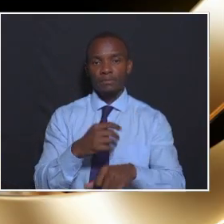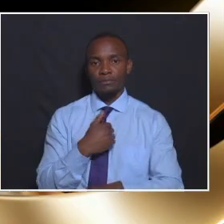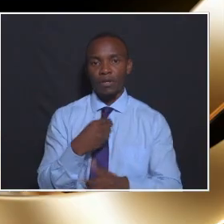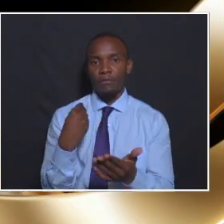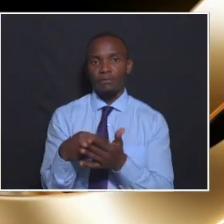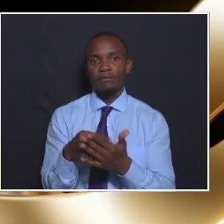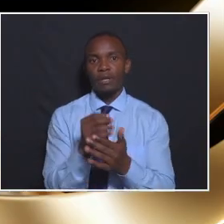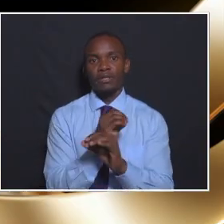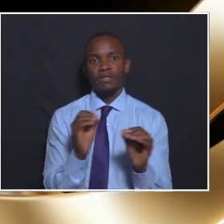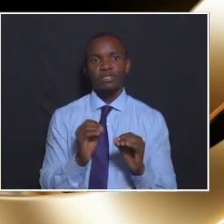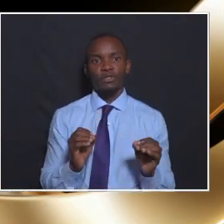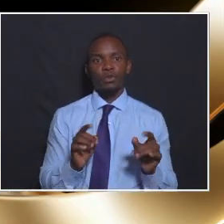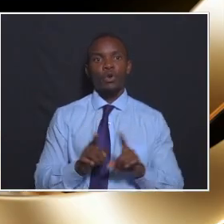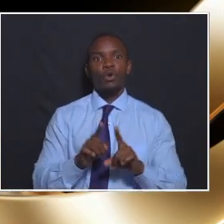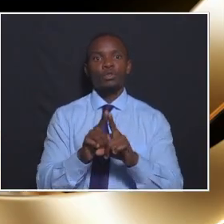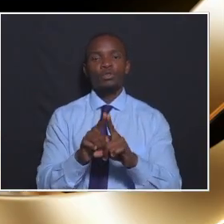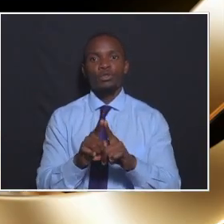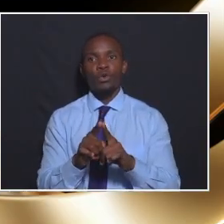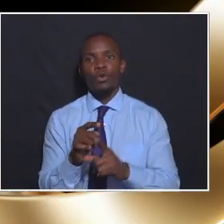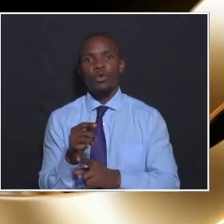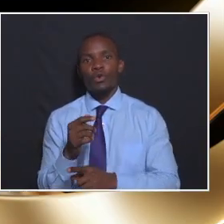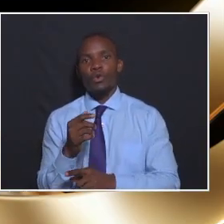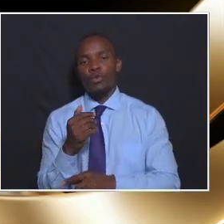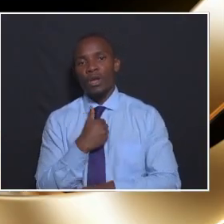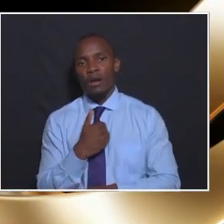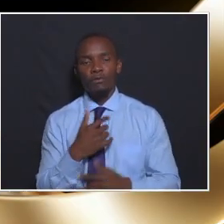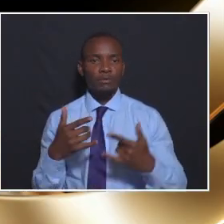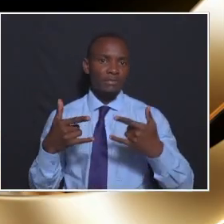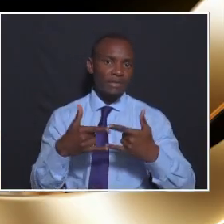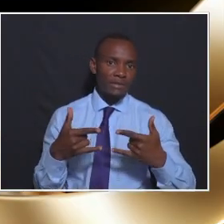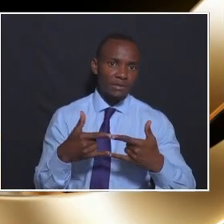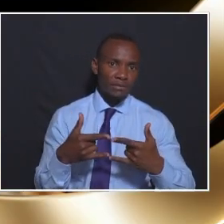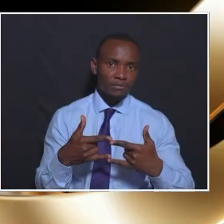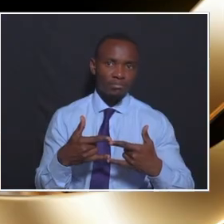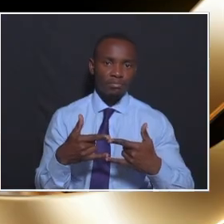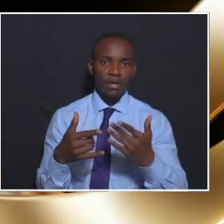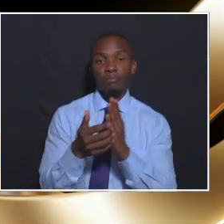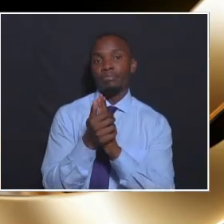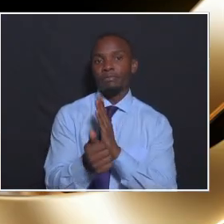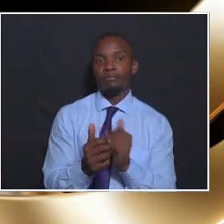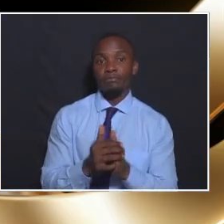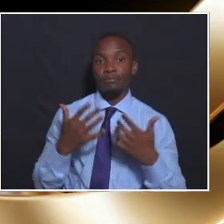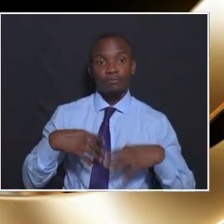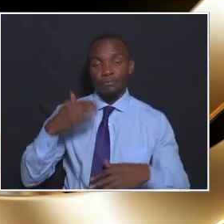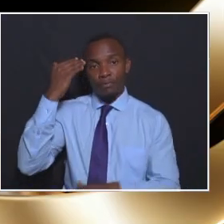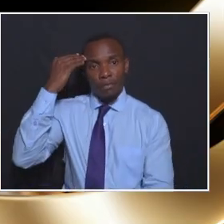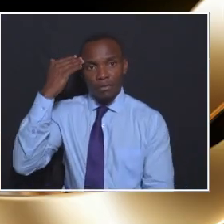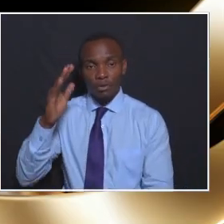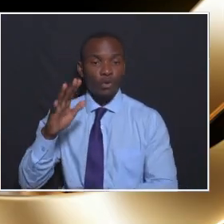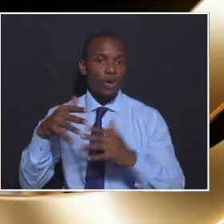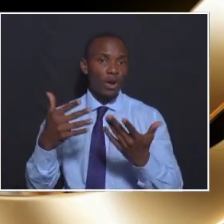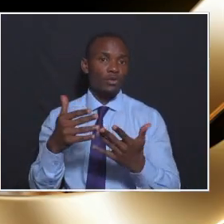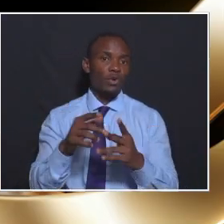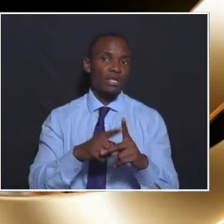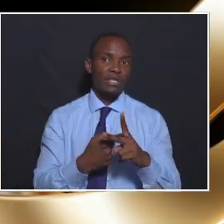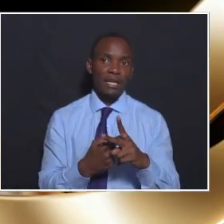skill gap. People don't know the different things. How do I even start in audio post-production?